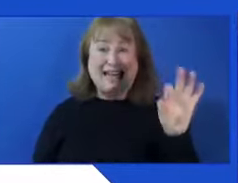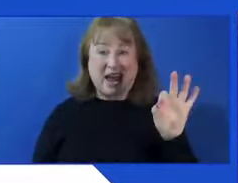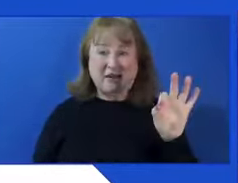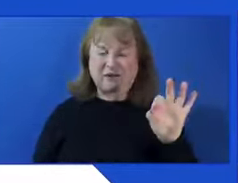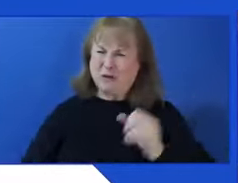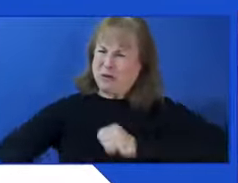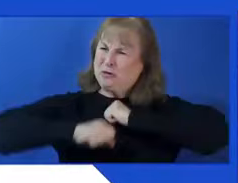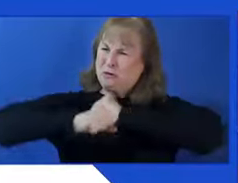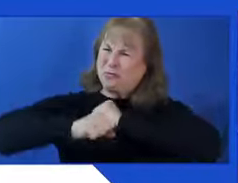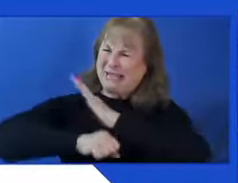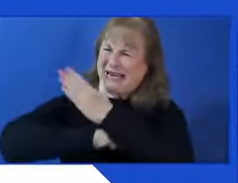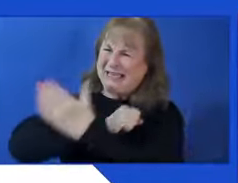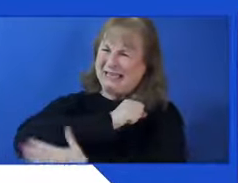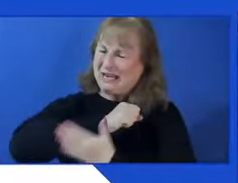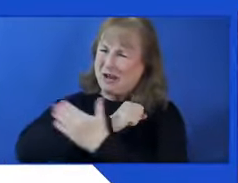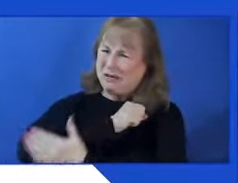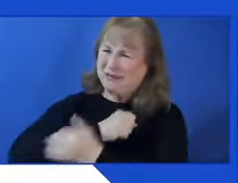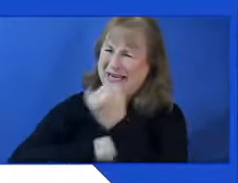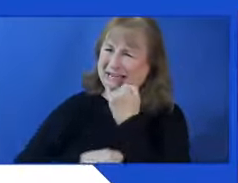country.